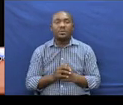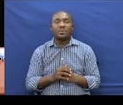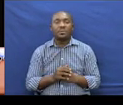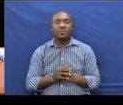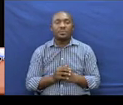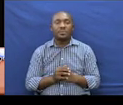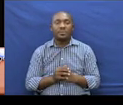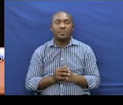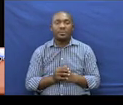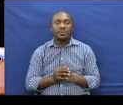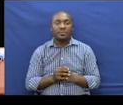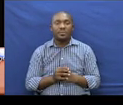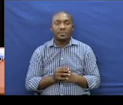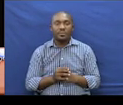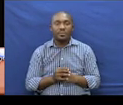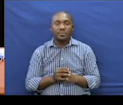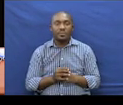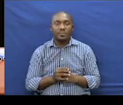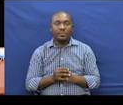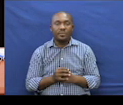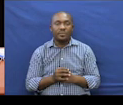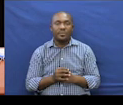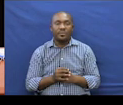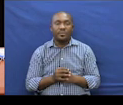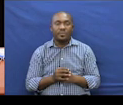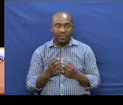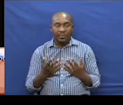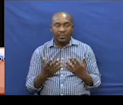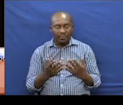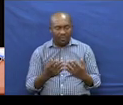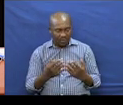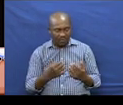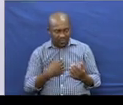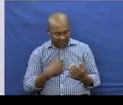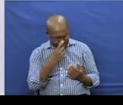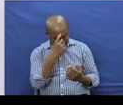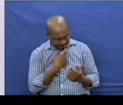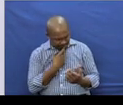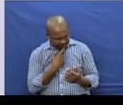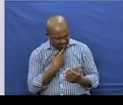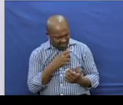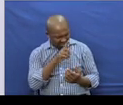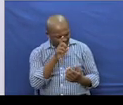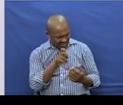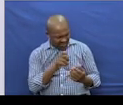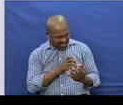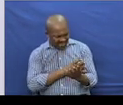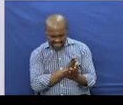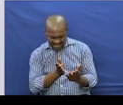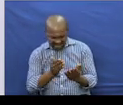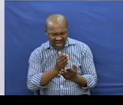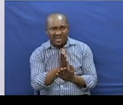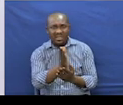democracy and indirect democracy. One can ask himself, what is direct democracy?